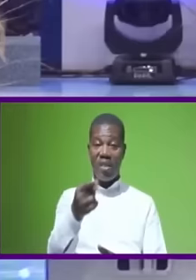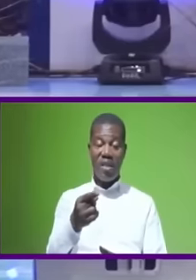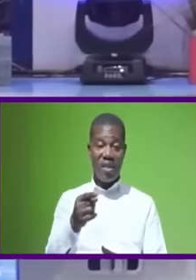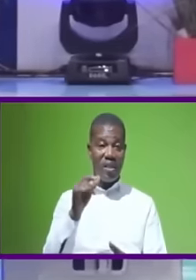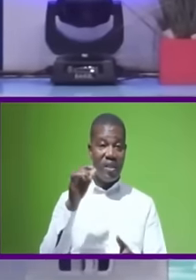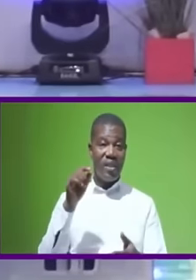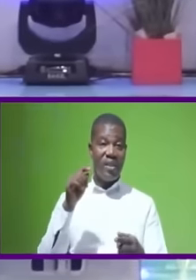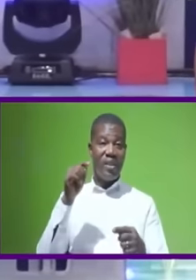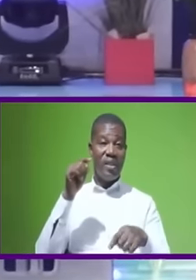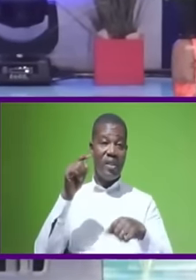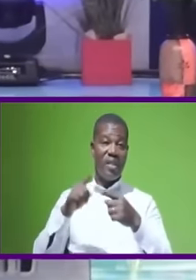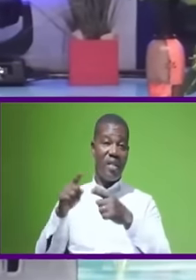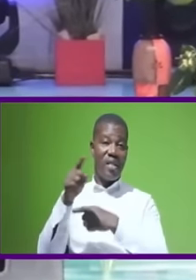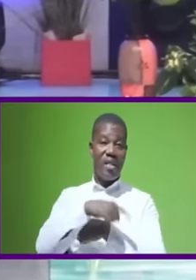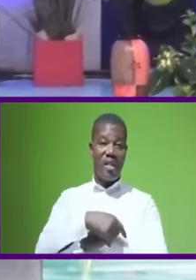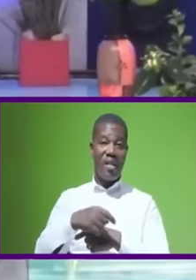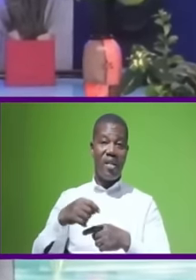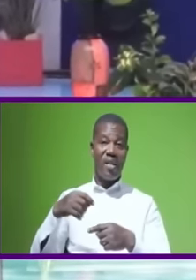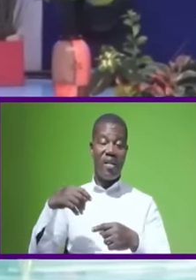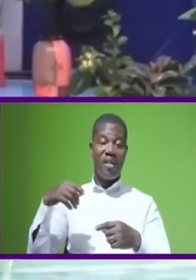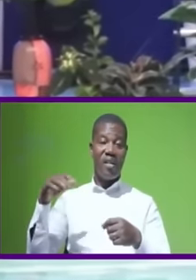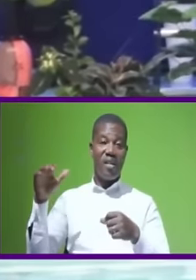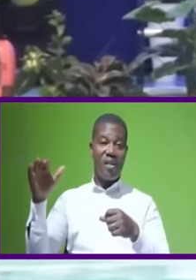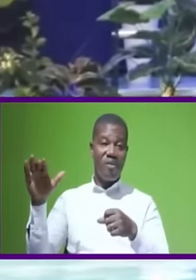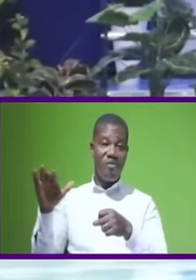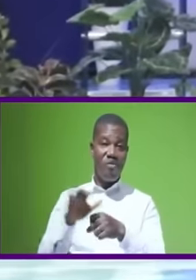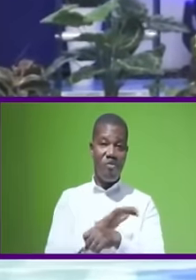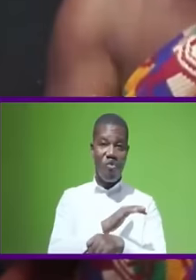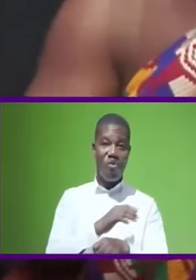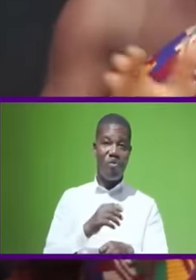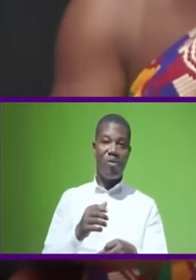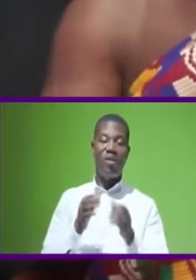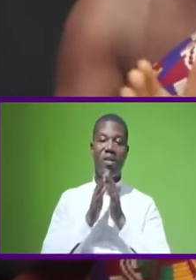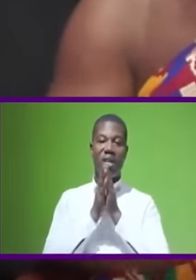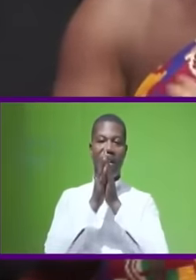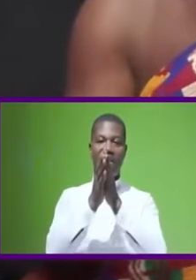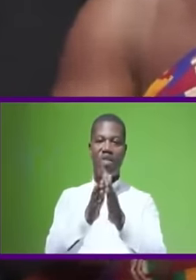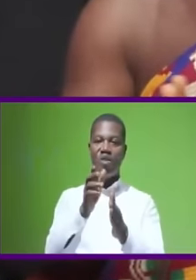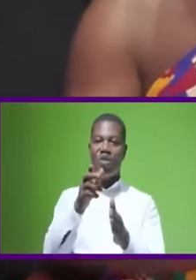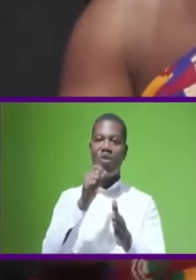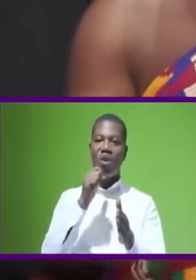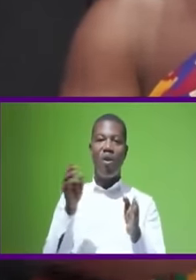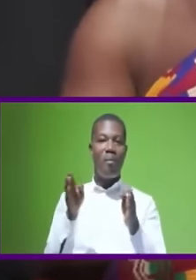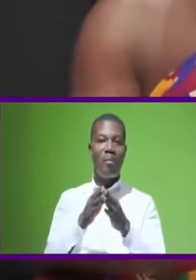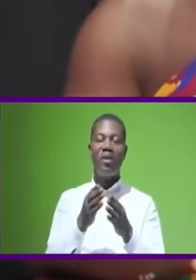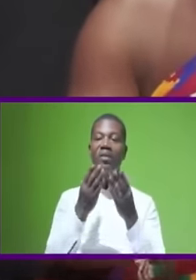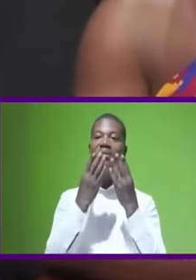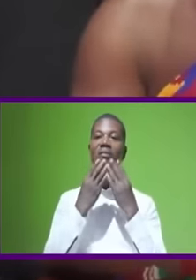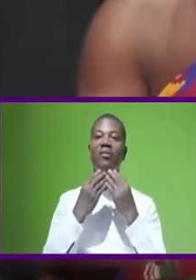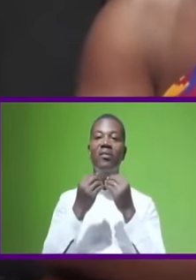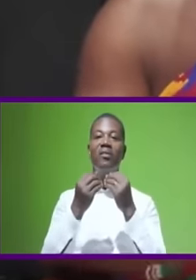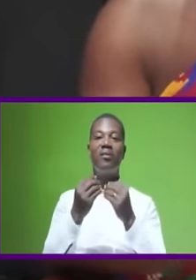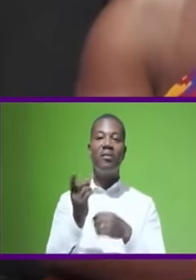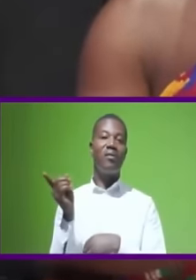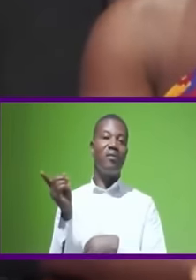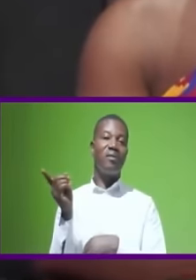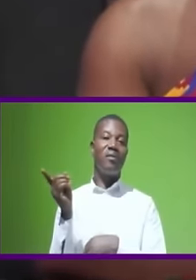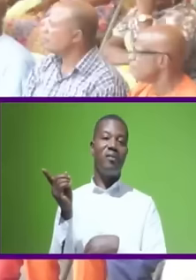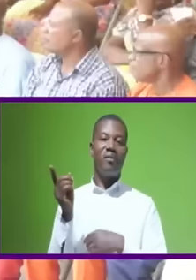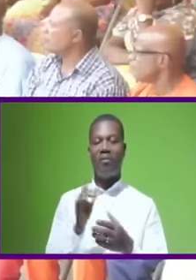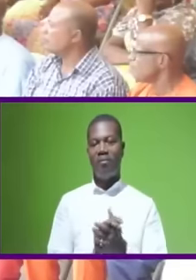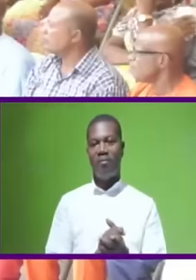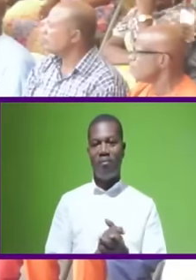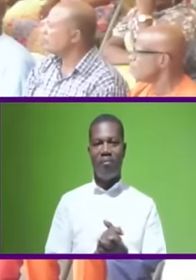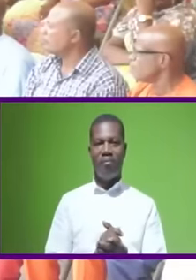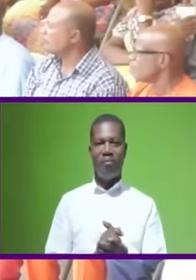That is why I have promised you that when the time of reckoning is due, you shall be asked, didn't you